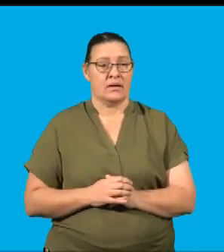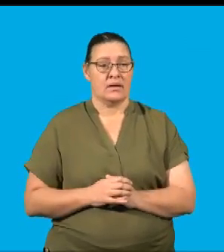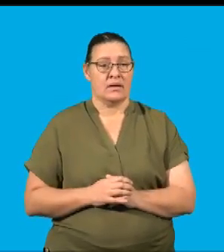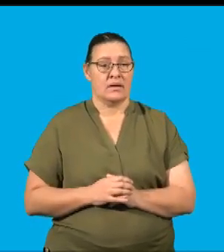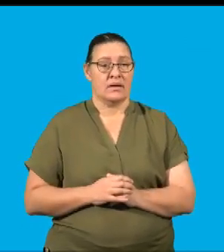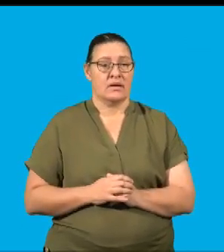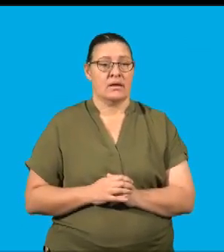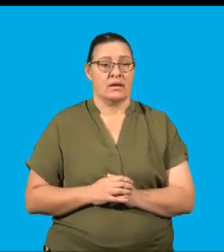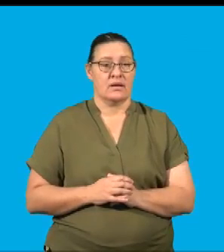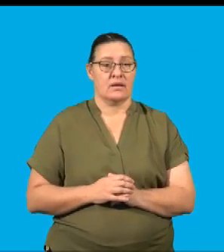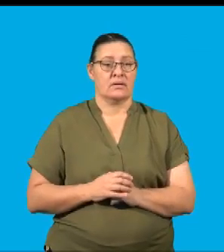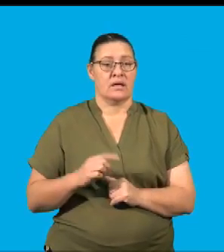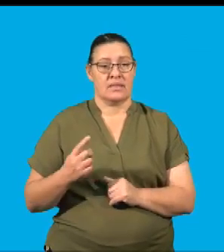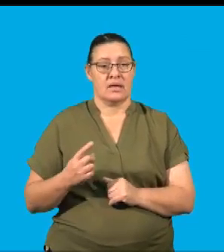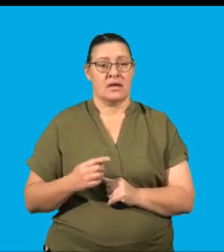Another one, it is